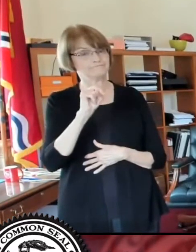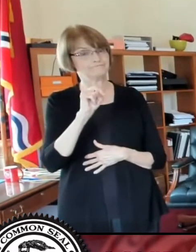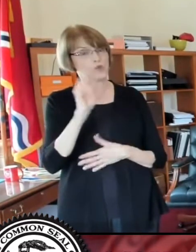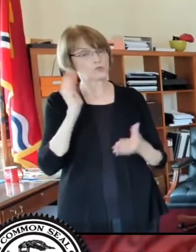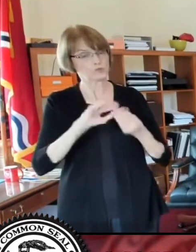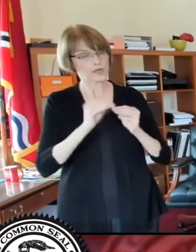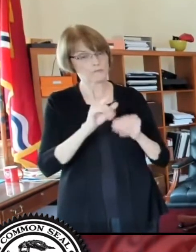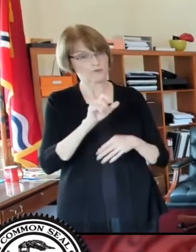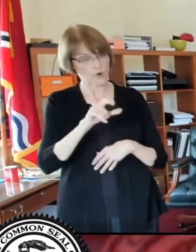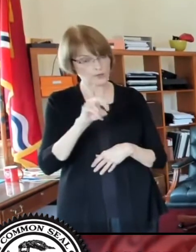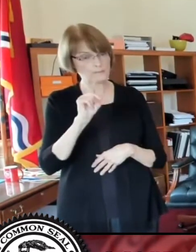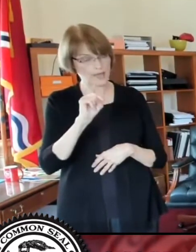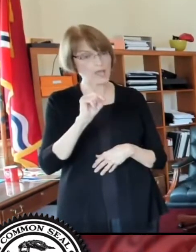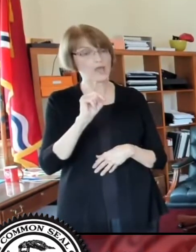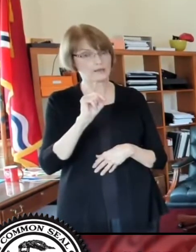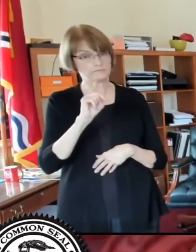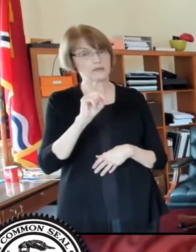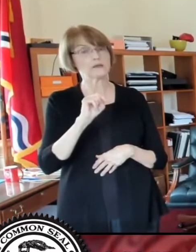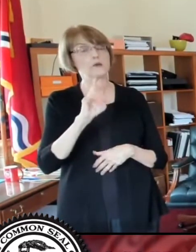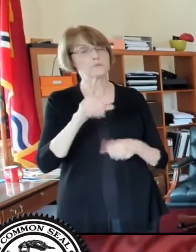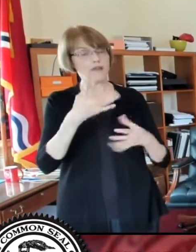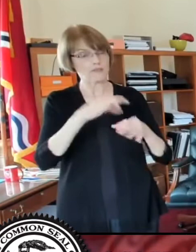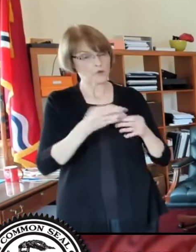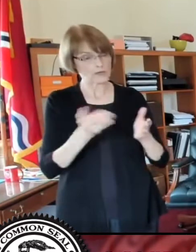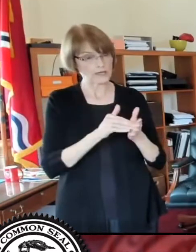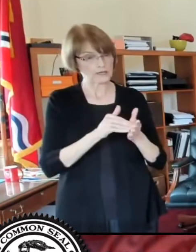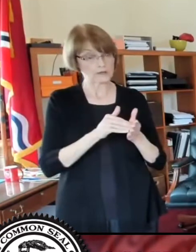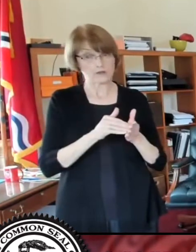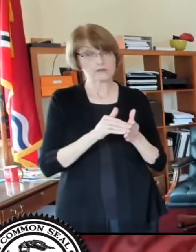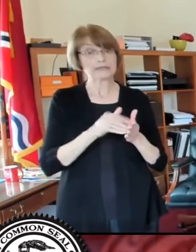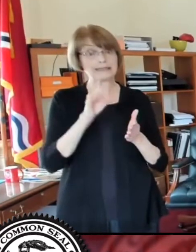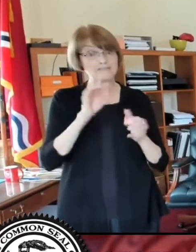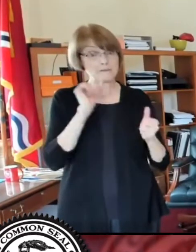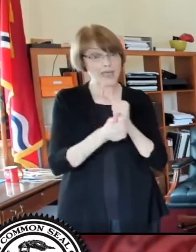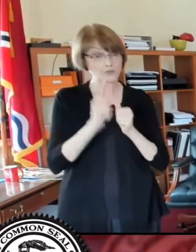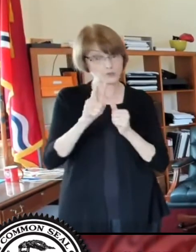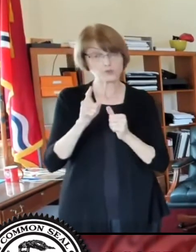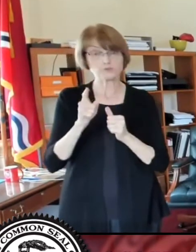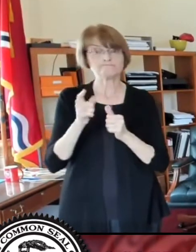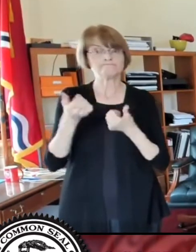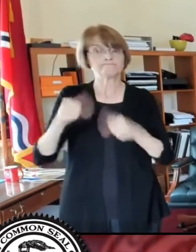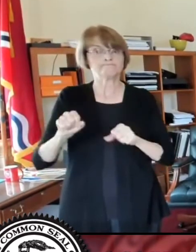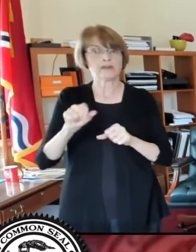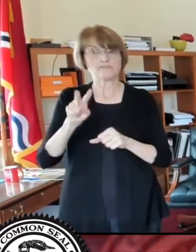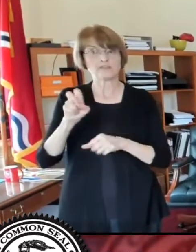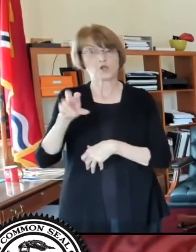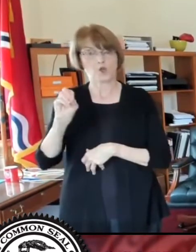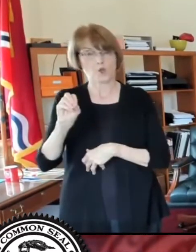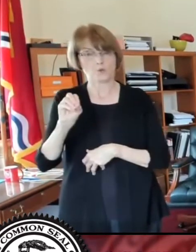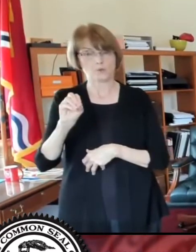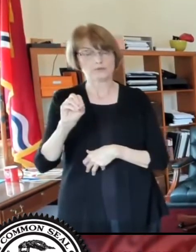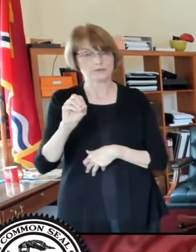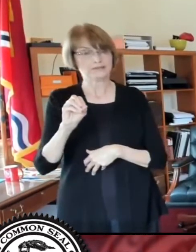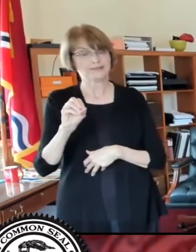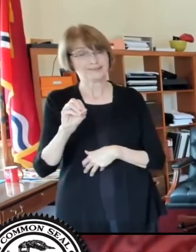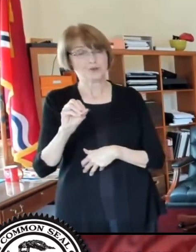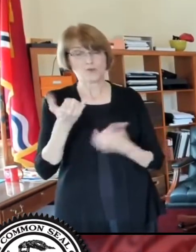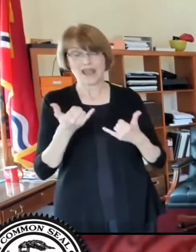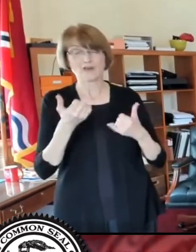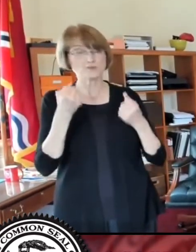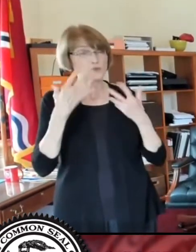plan to veto Board Bill 77? Jonathan writes that the number of aldermen and women right now slows progress for the